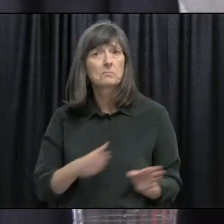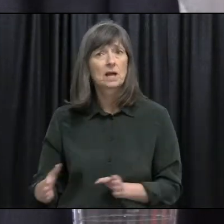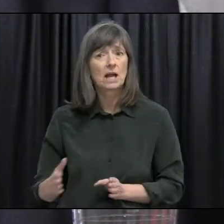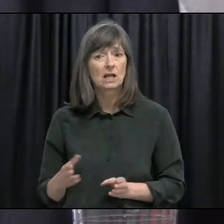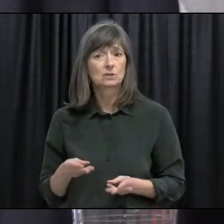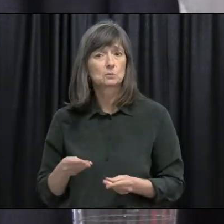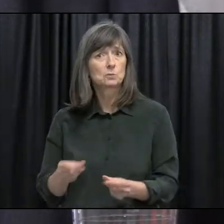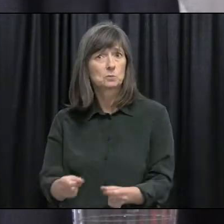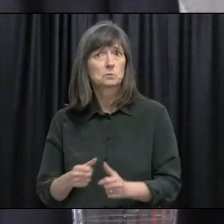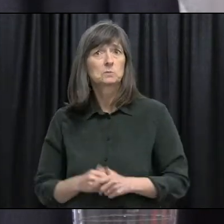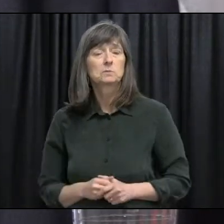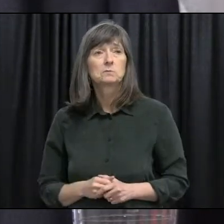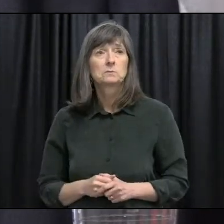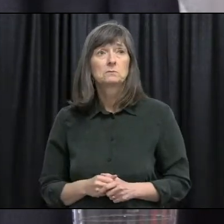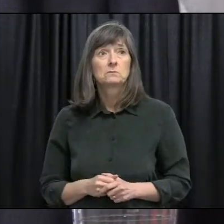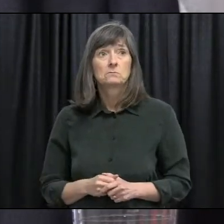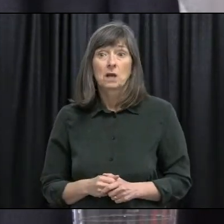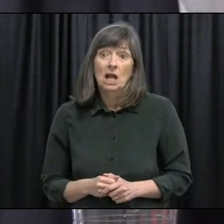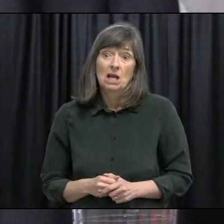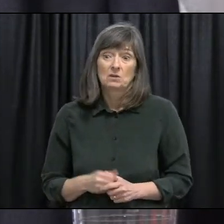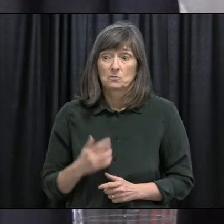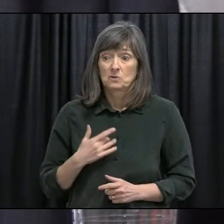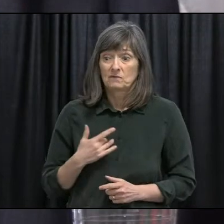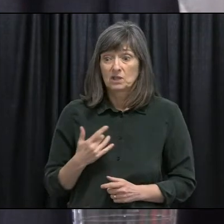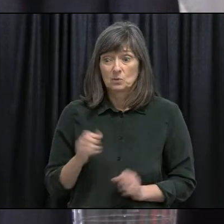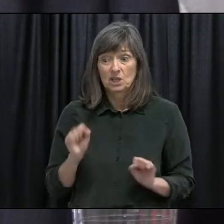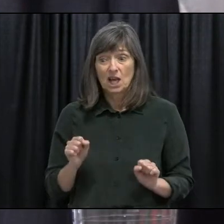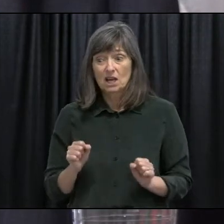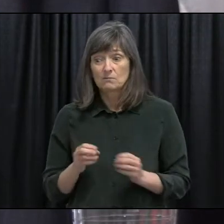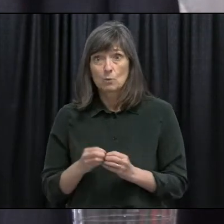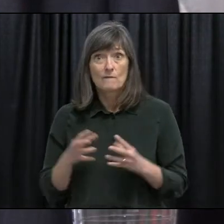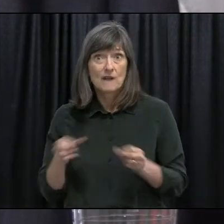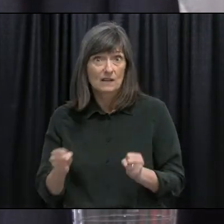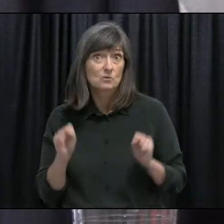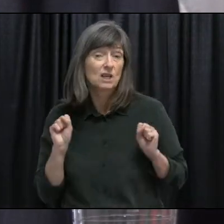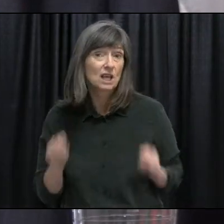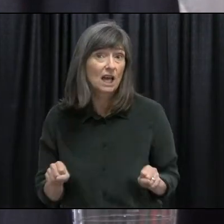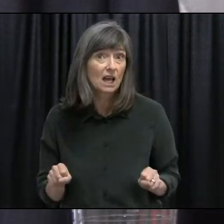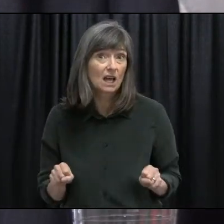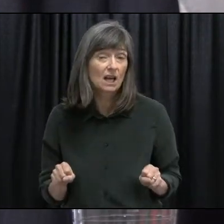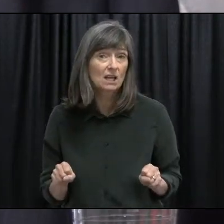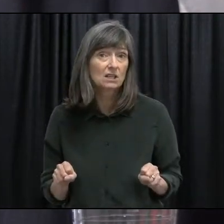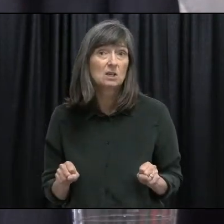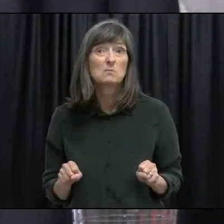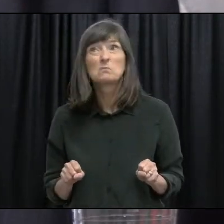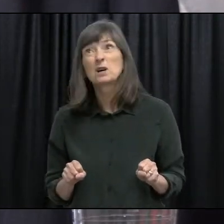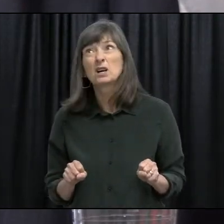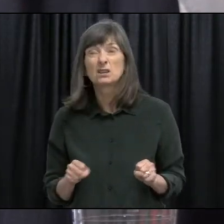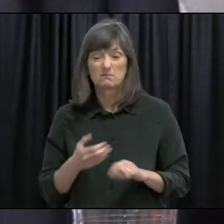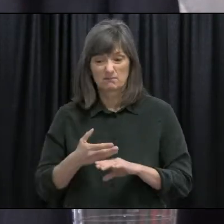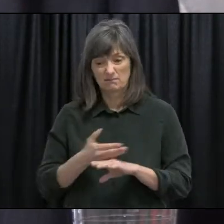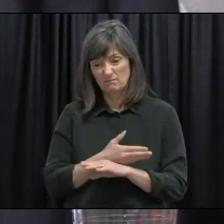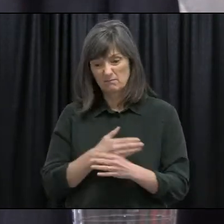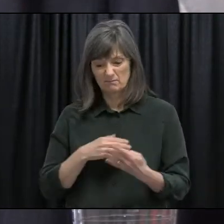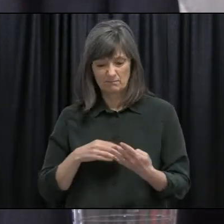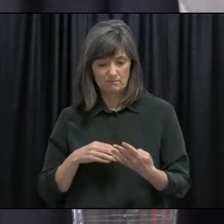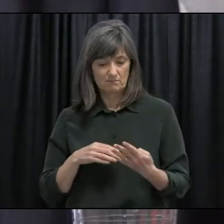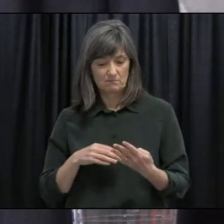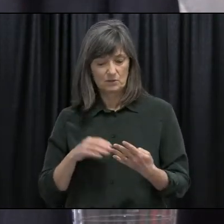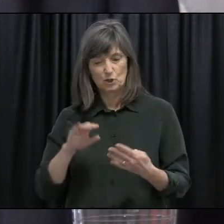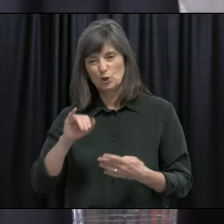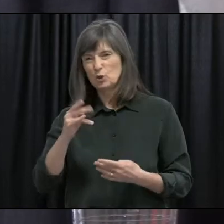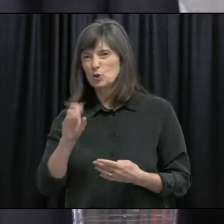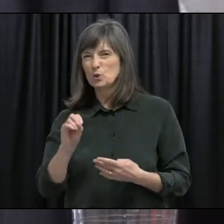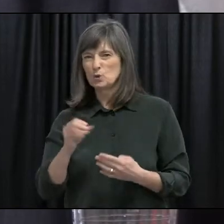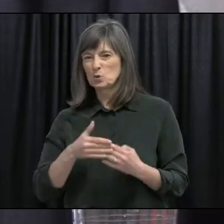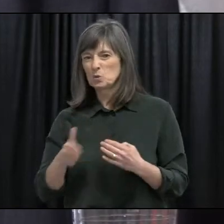could actually divert some resources and do it even faster. But quite frankly, I don't think that's going to happen before the end of